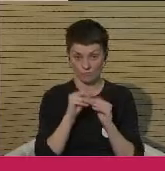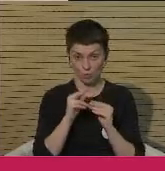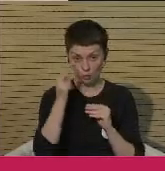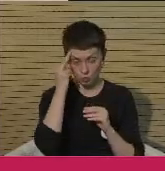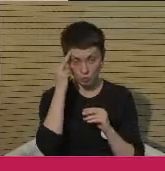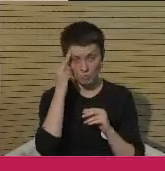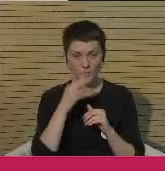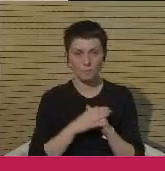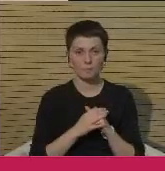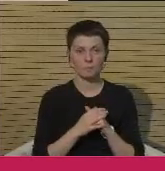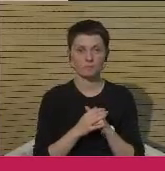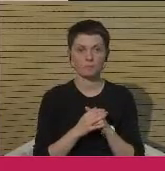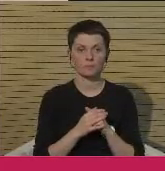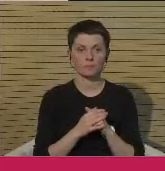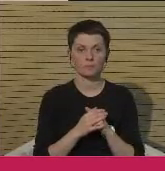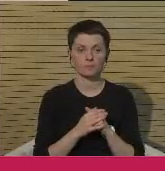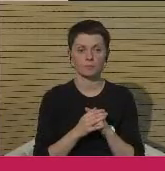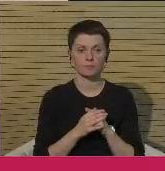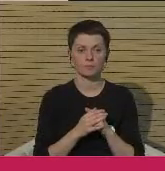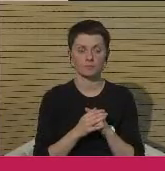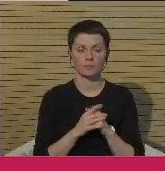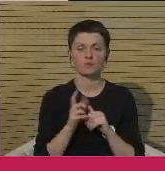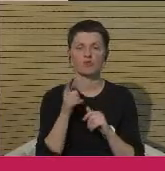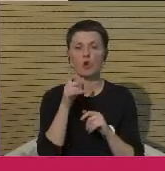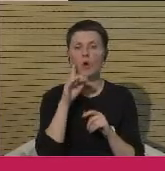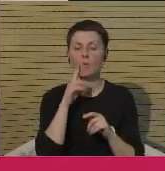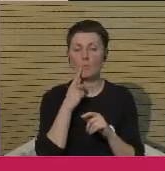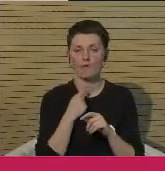If we understood correctly,